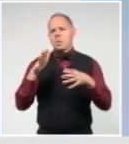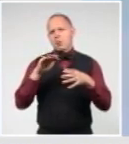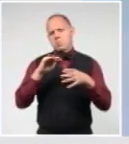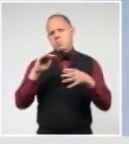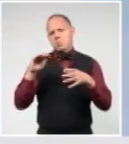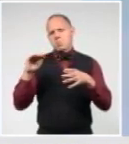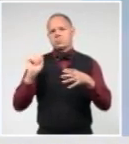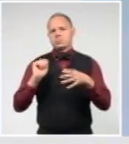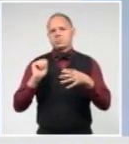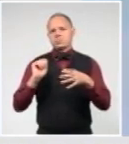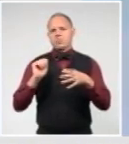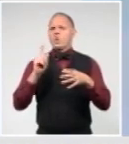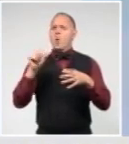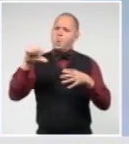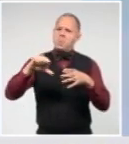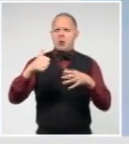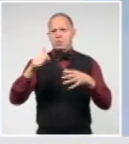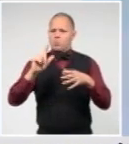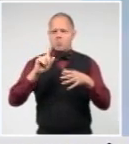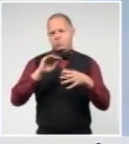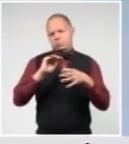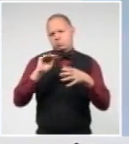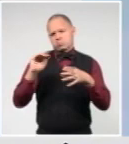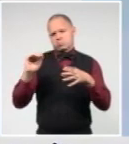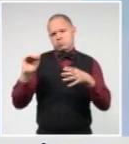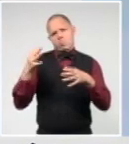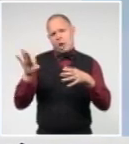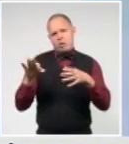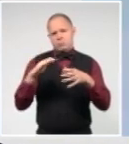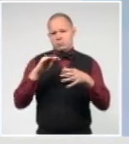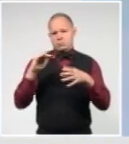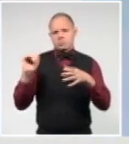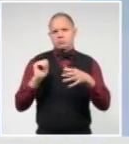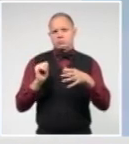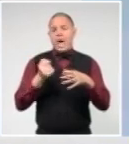these 576,